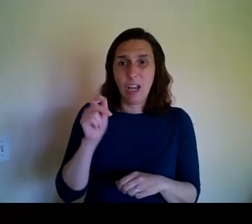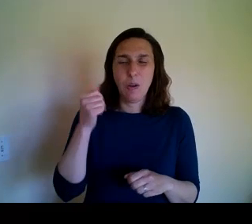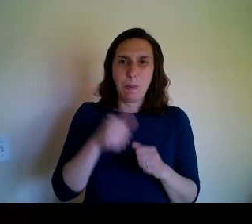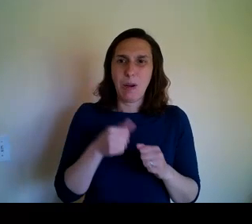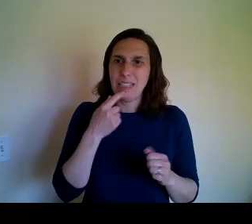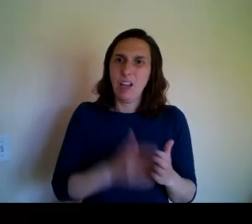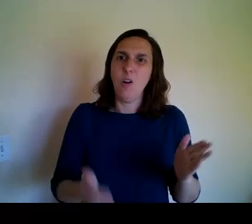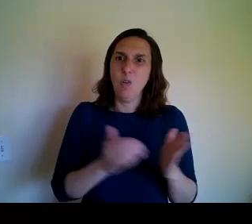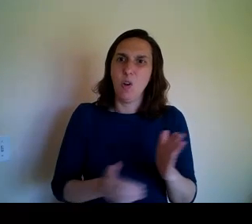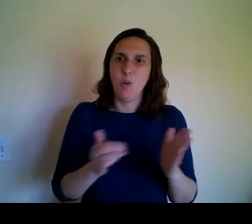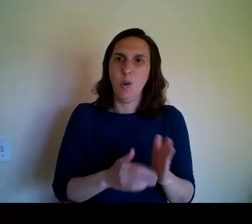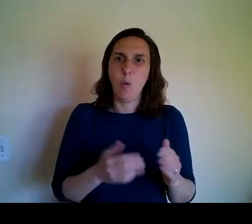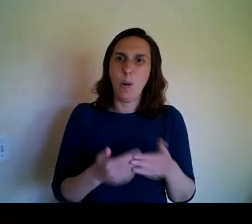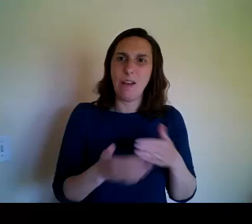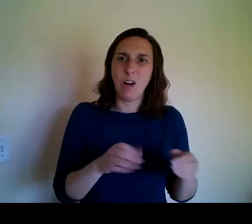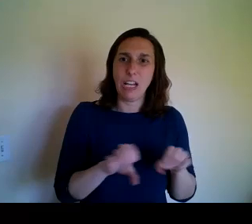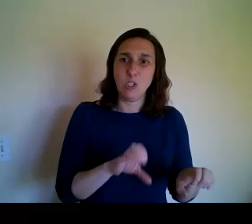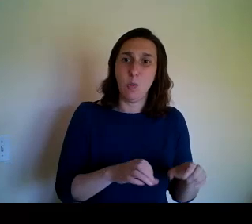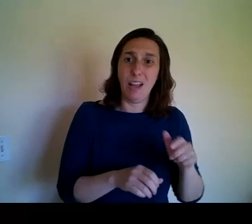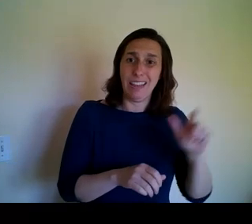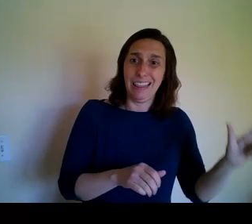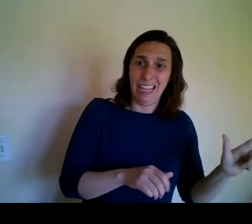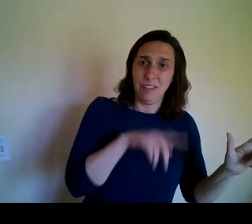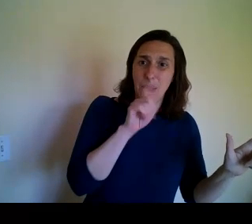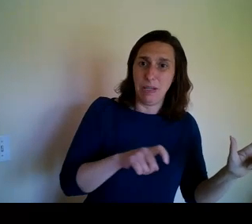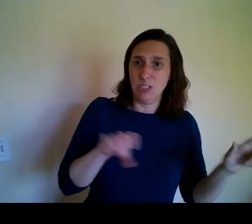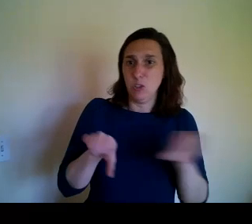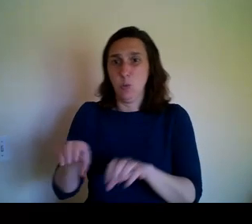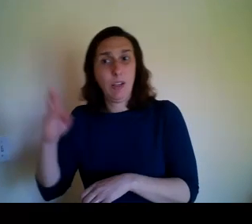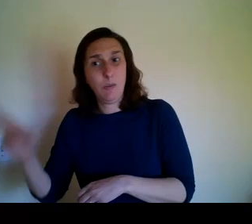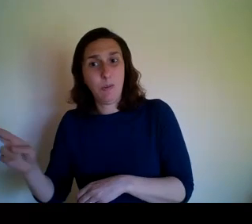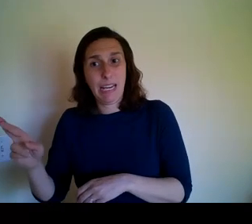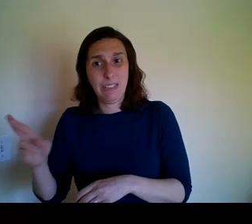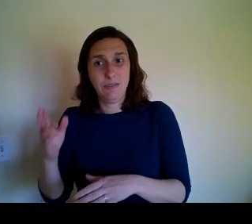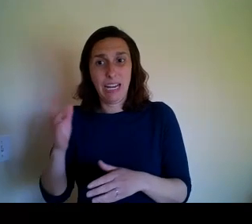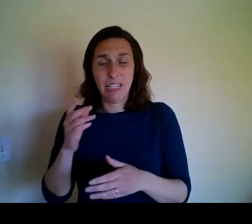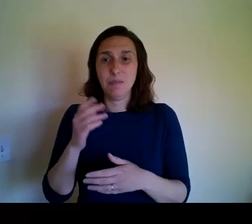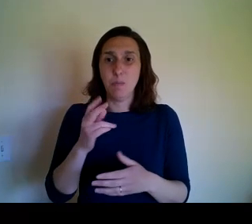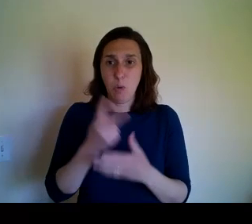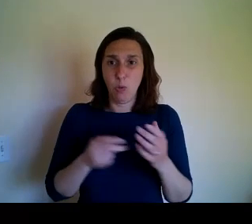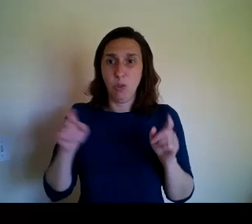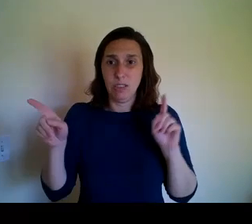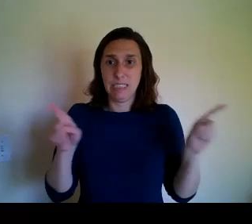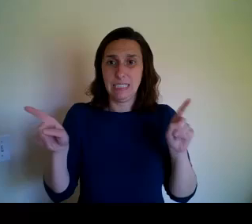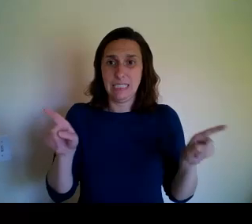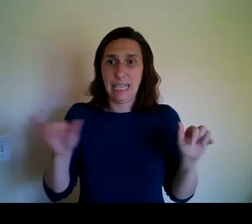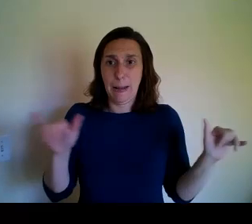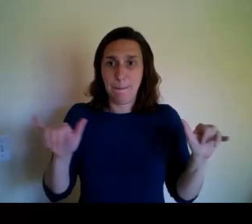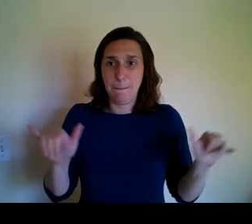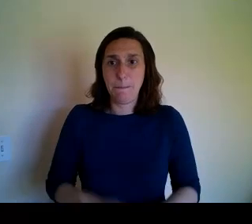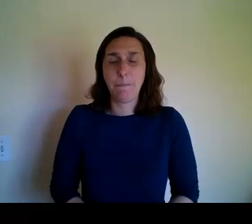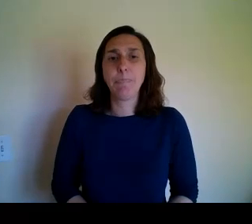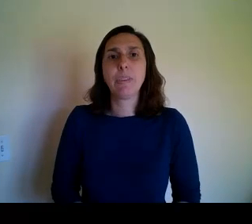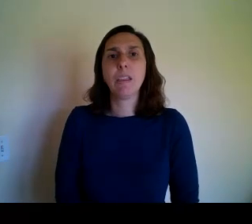side, I do to the other. There's a neat thing we can do. I think I'm going to particularly go